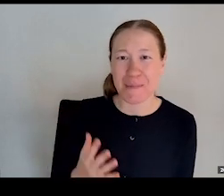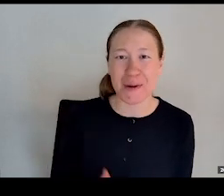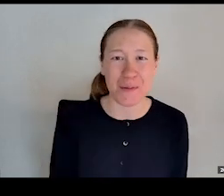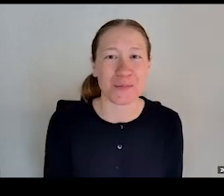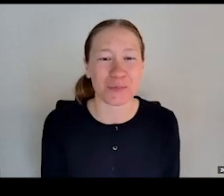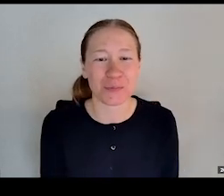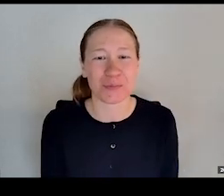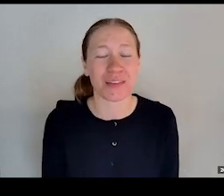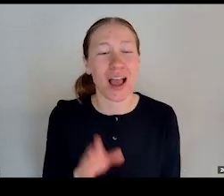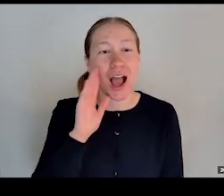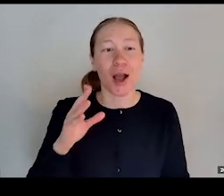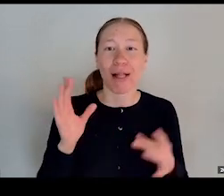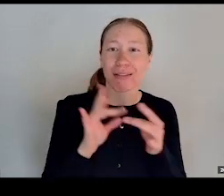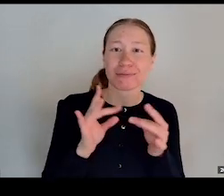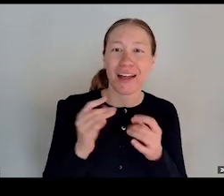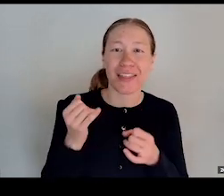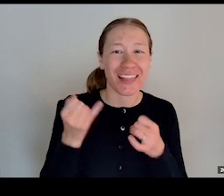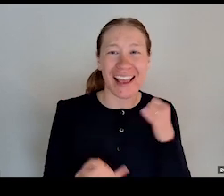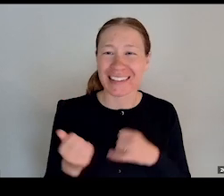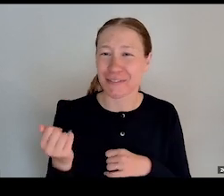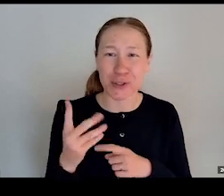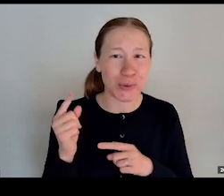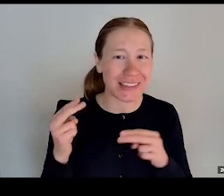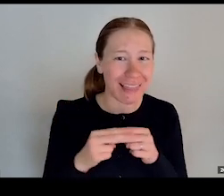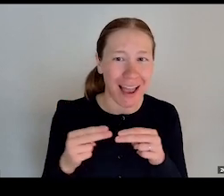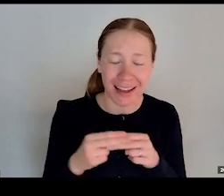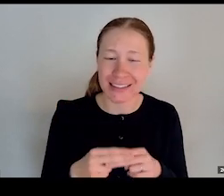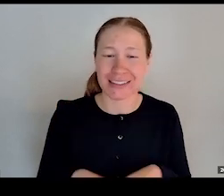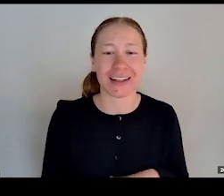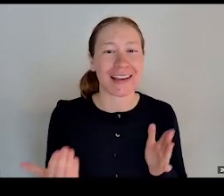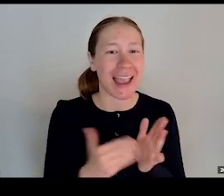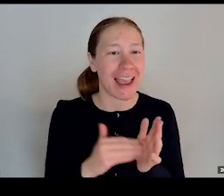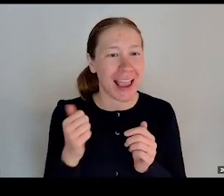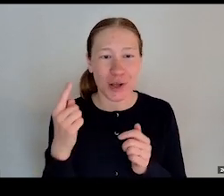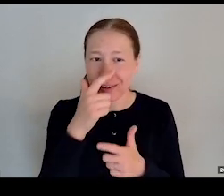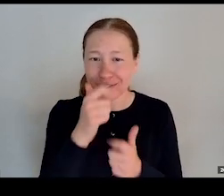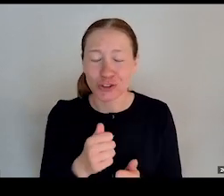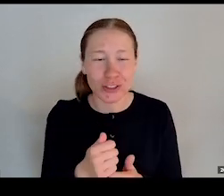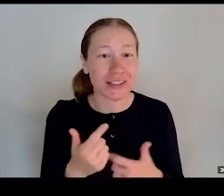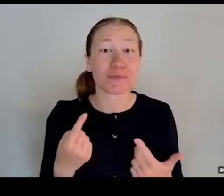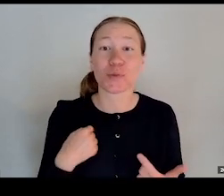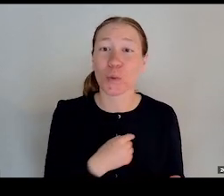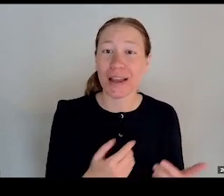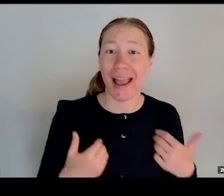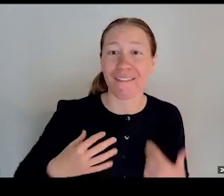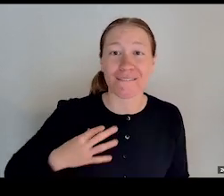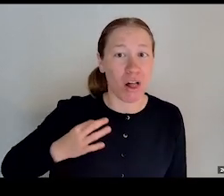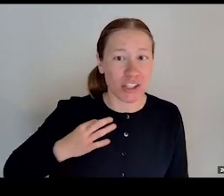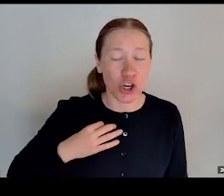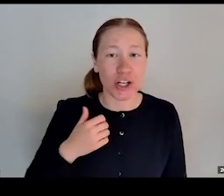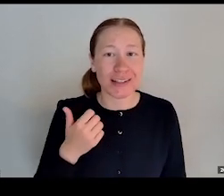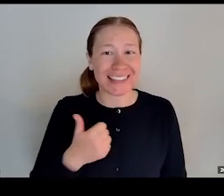And I'll just go over our last few slides then that we have at the end for anyone who's interested. We do have the voluntary self-identification